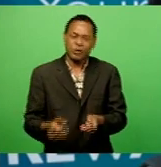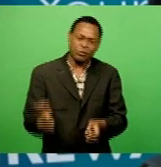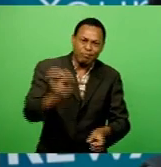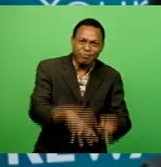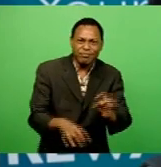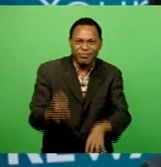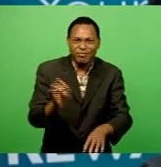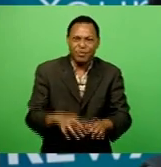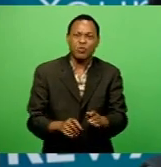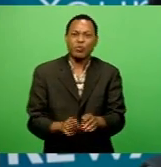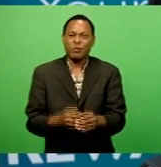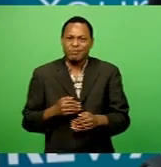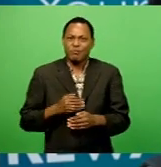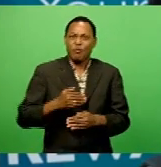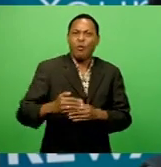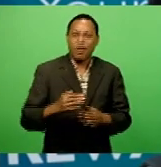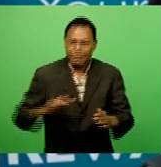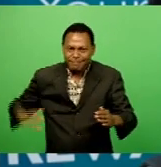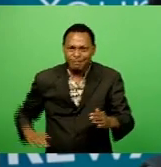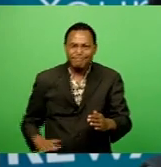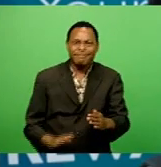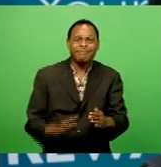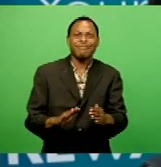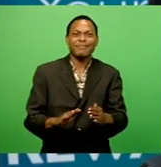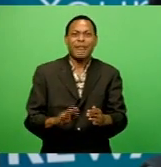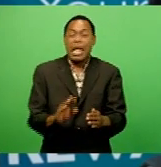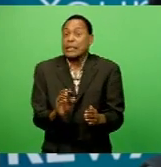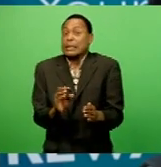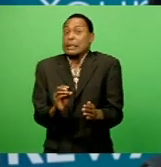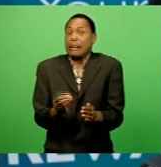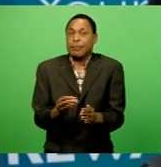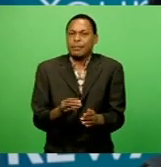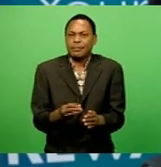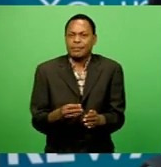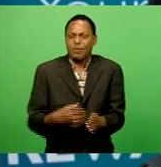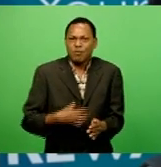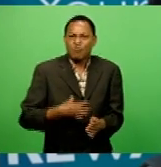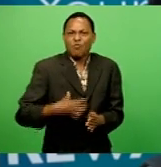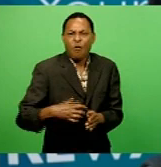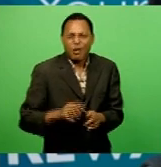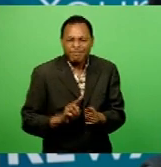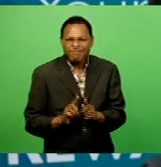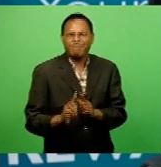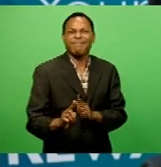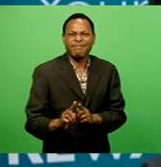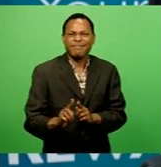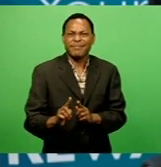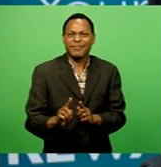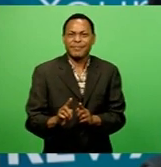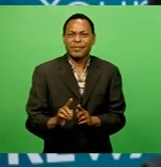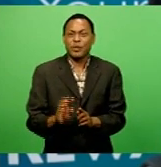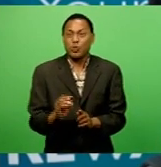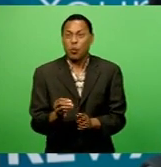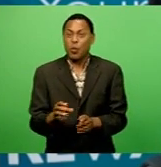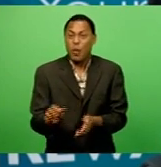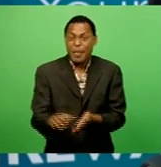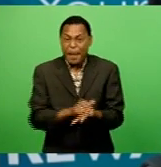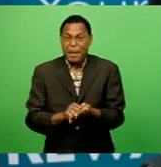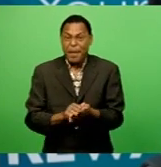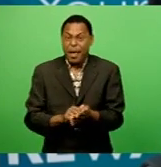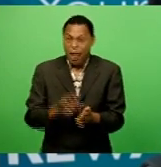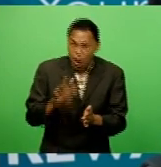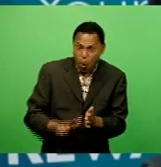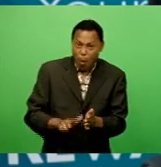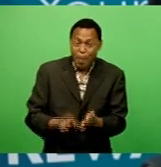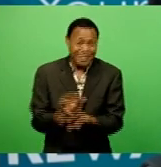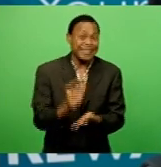their investment portfolio, and that actually gives them a edge over where they were able to buy low and actually will be able to sell at a higher price